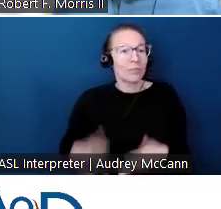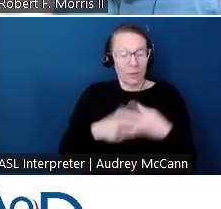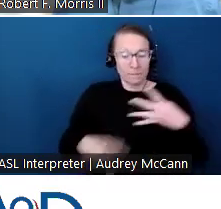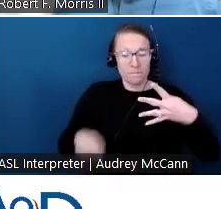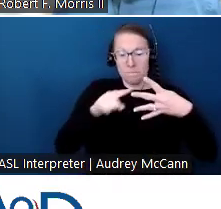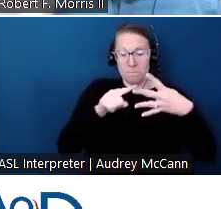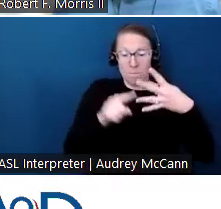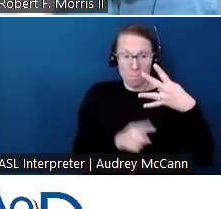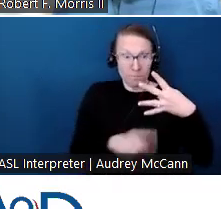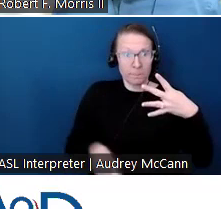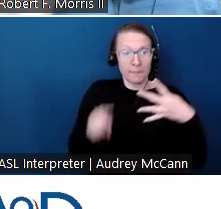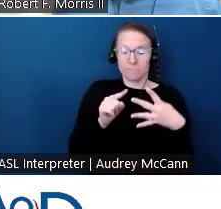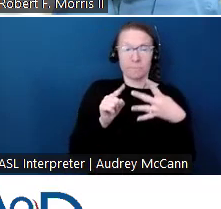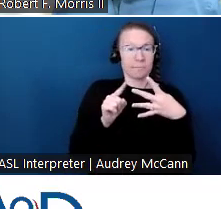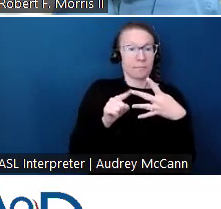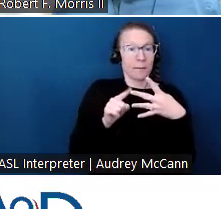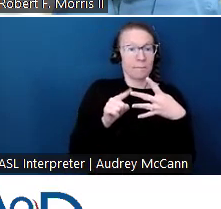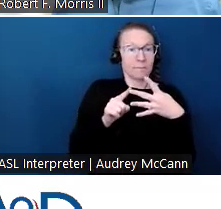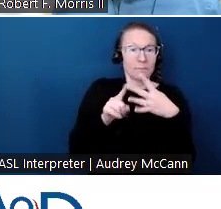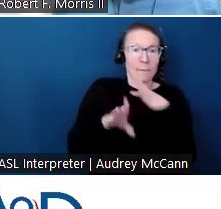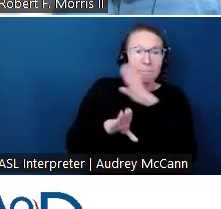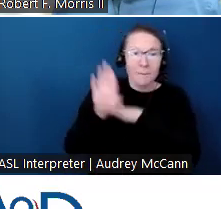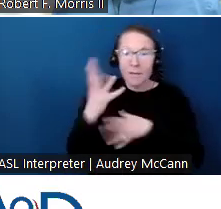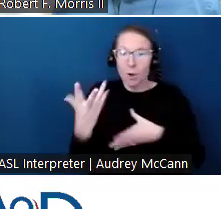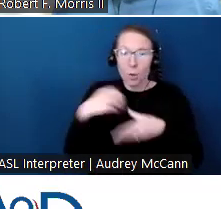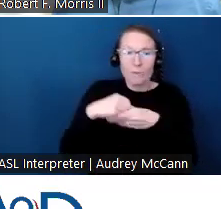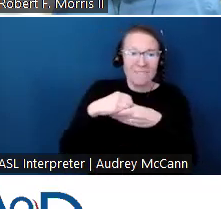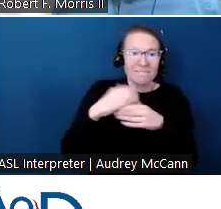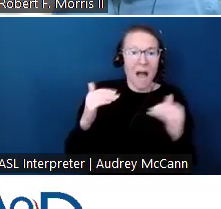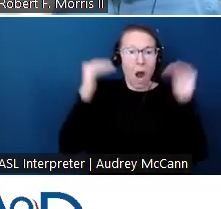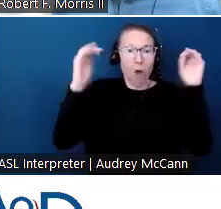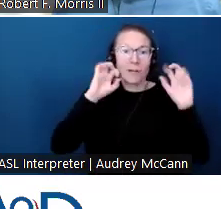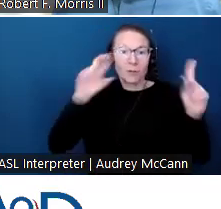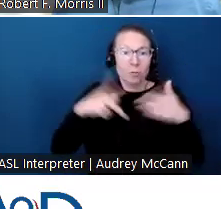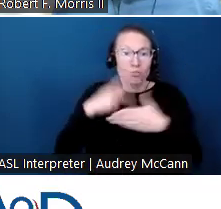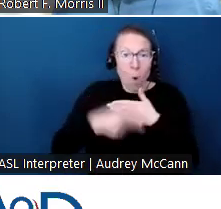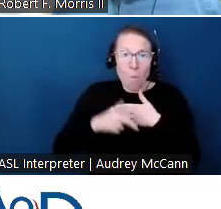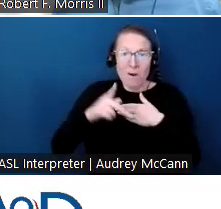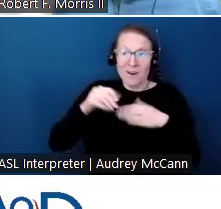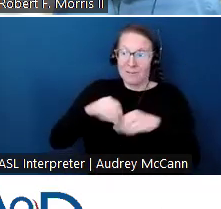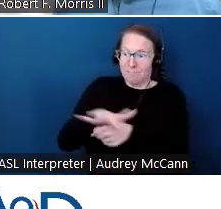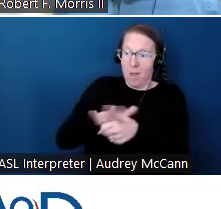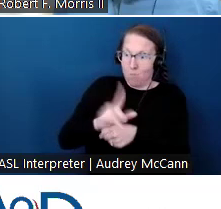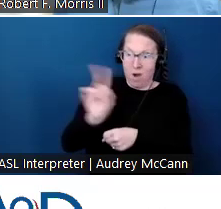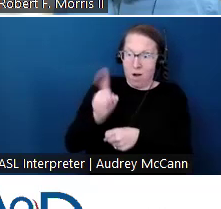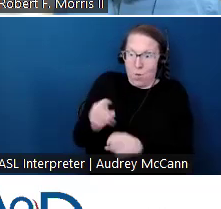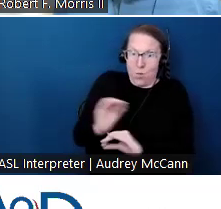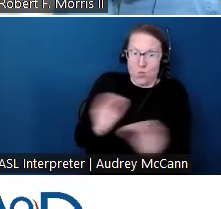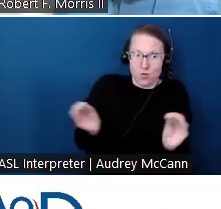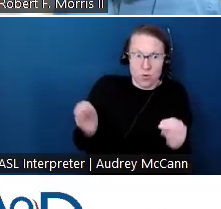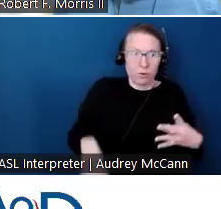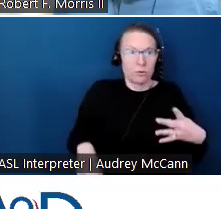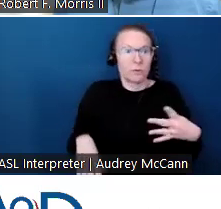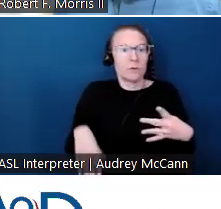So first we have the Building Inclusive Higher Education Programs in Places Where They Don't Exist, a series of family